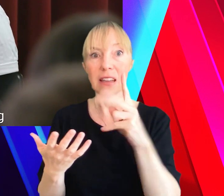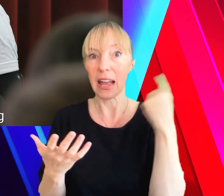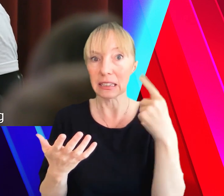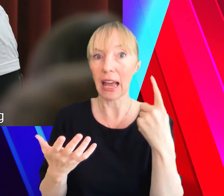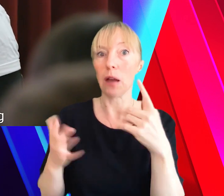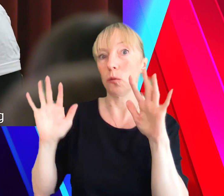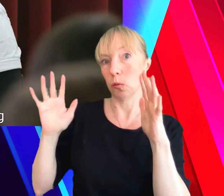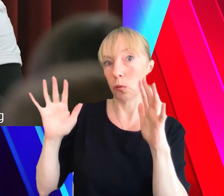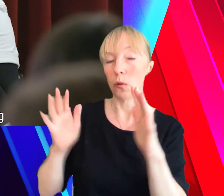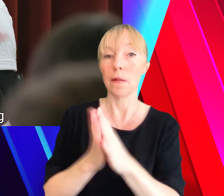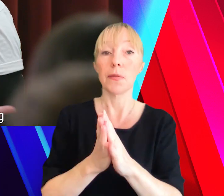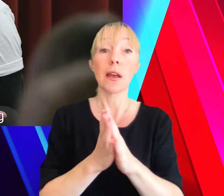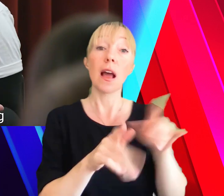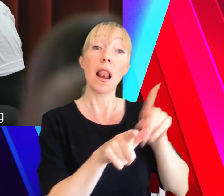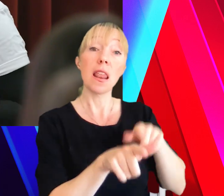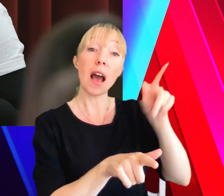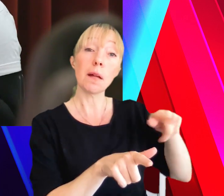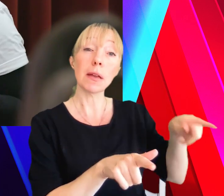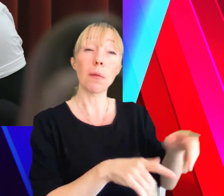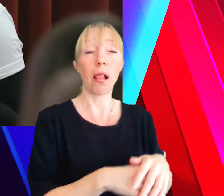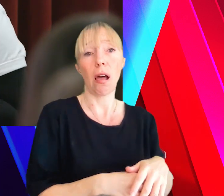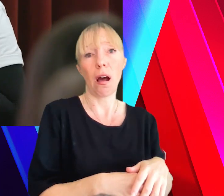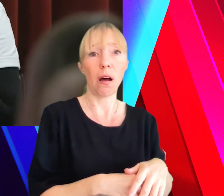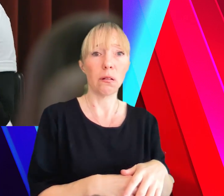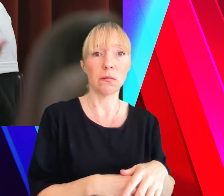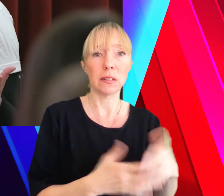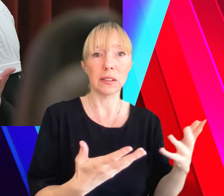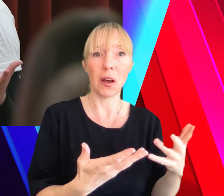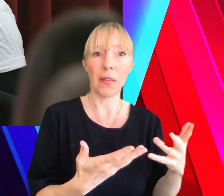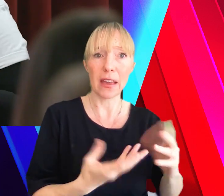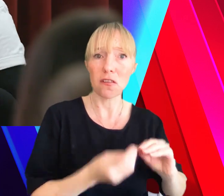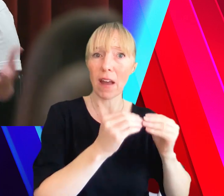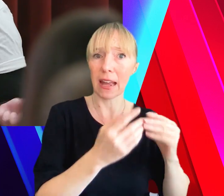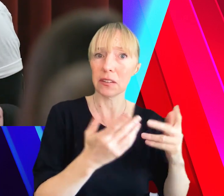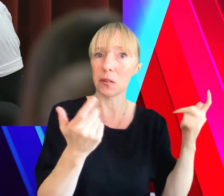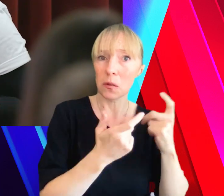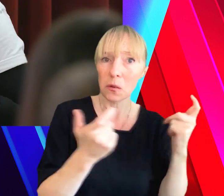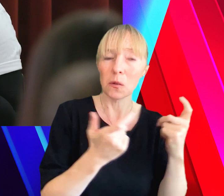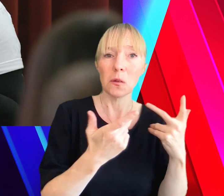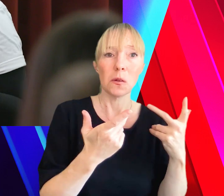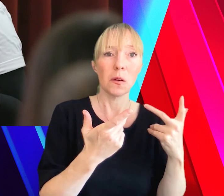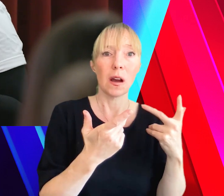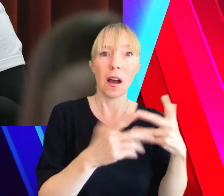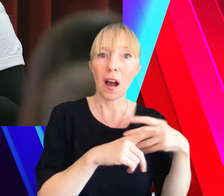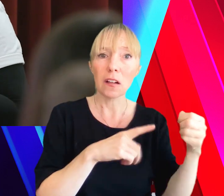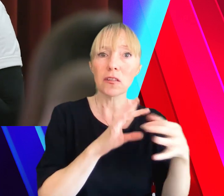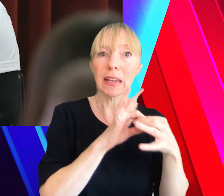a different way to consider that it's predominantly young people who are helming this like amazing creative trough of